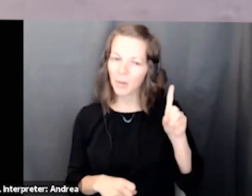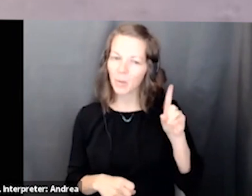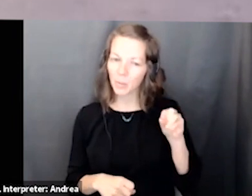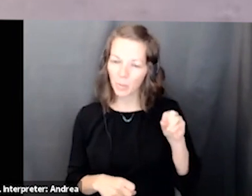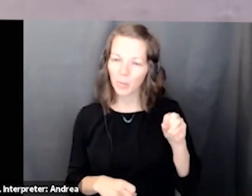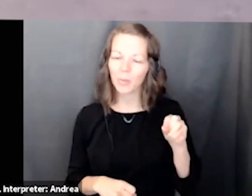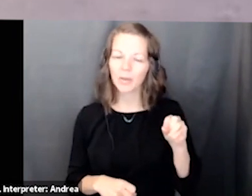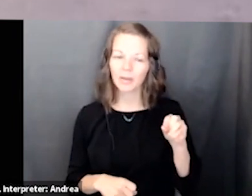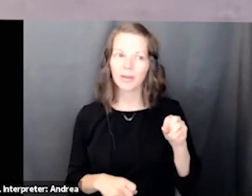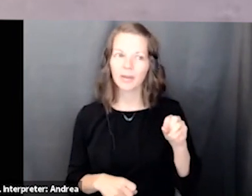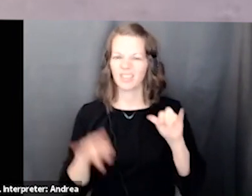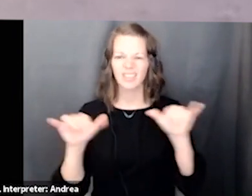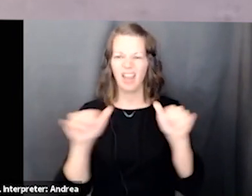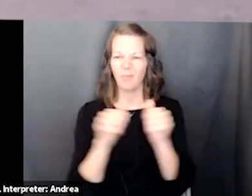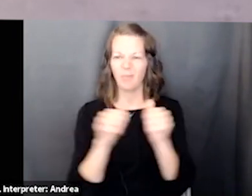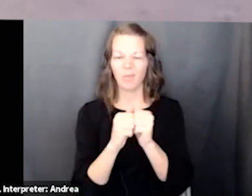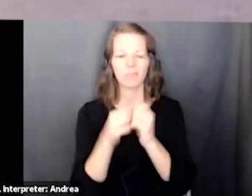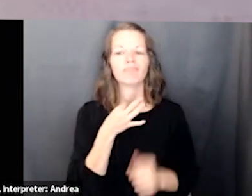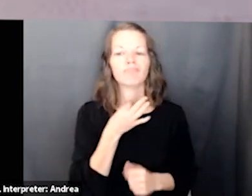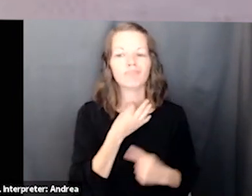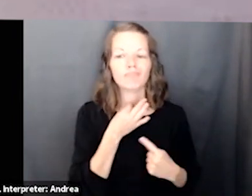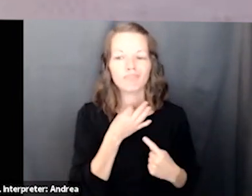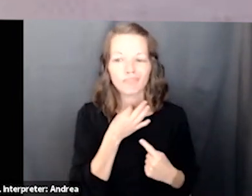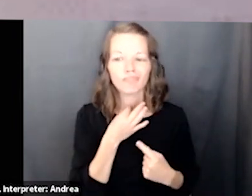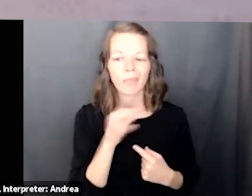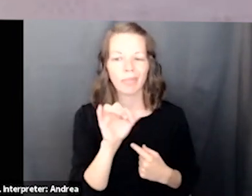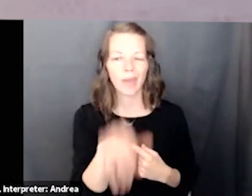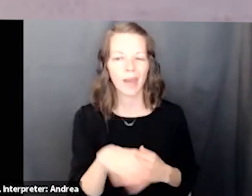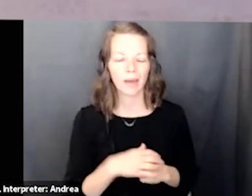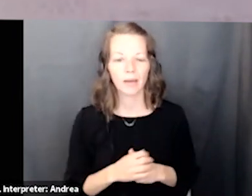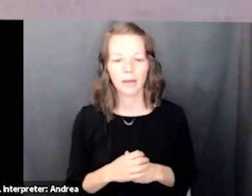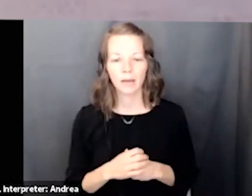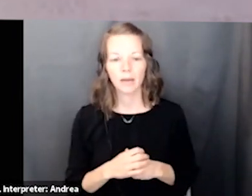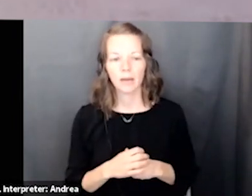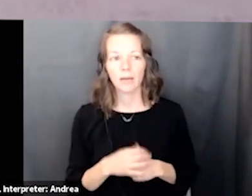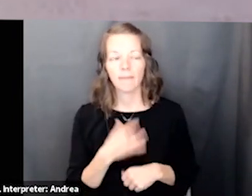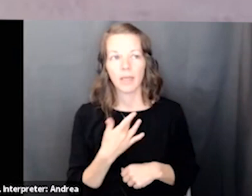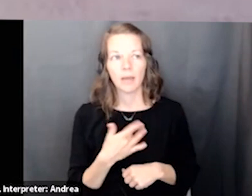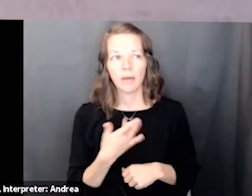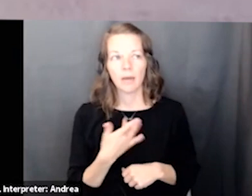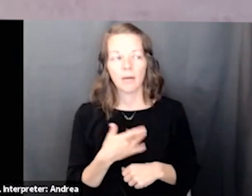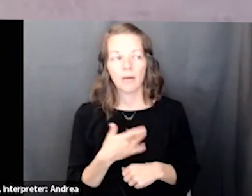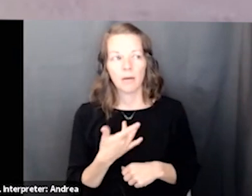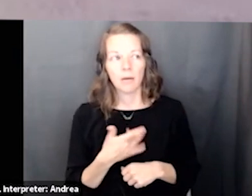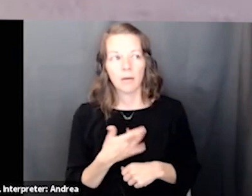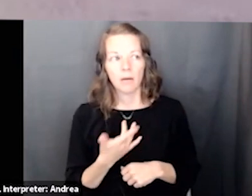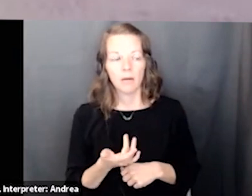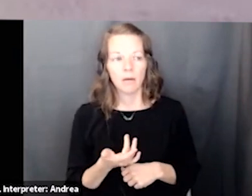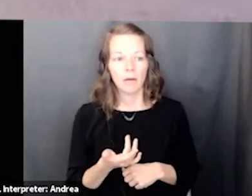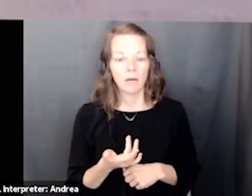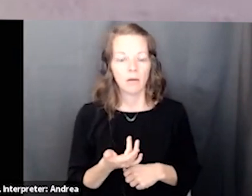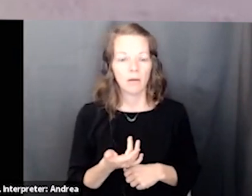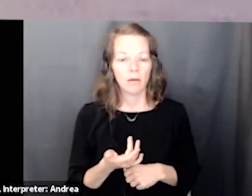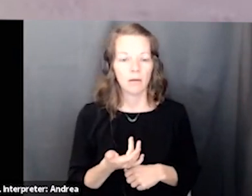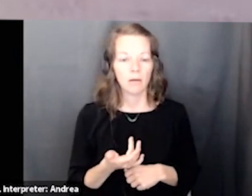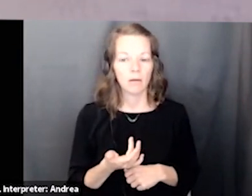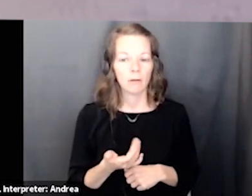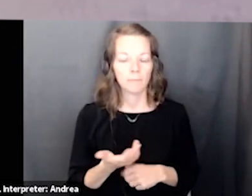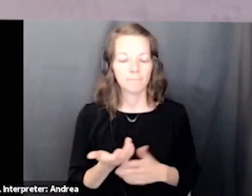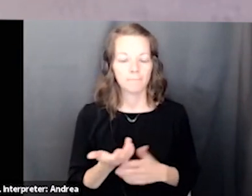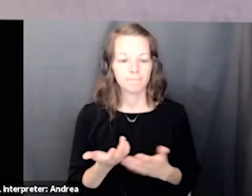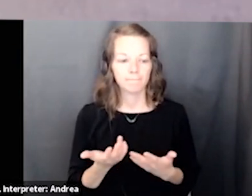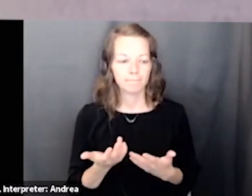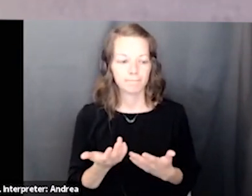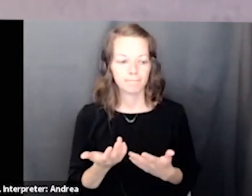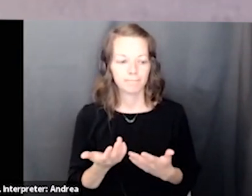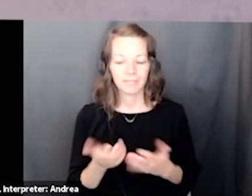gets back to curiosity-based research and things like that. You know, I feel like when you're trying to do